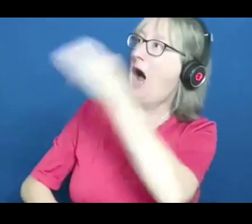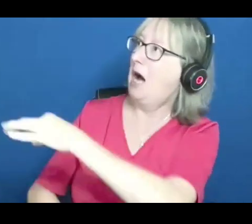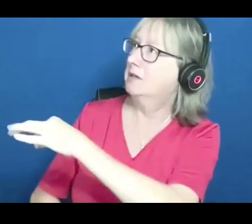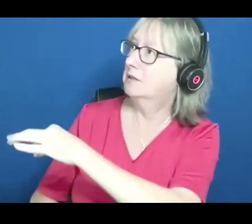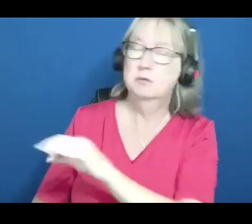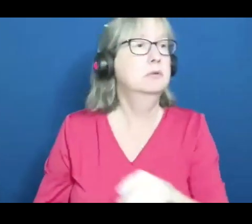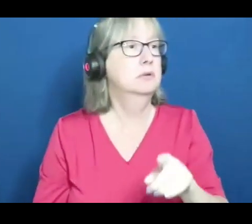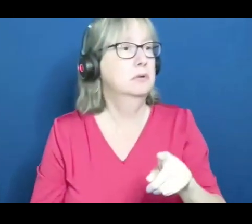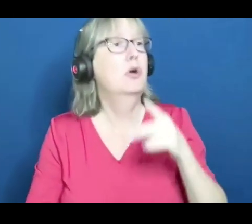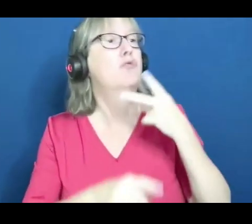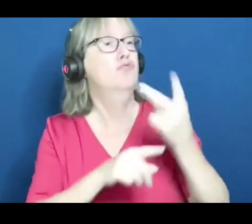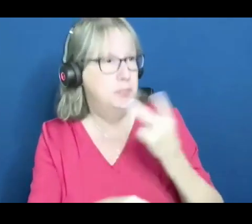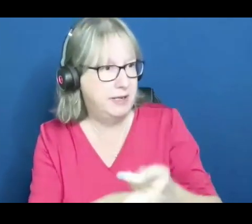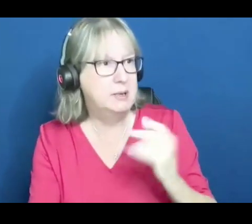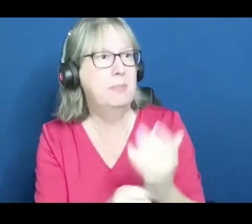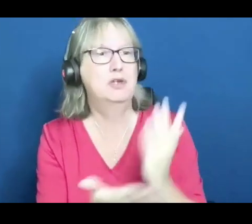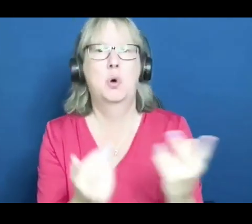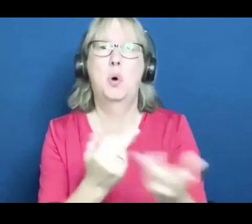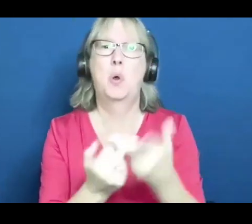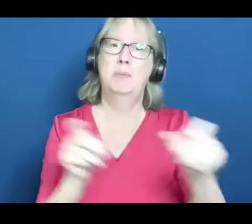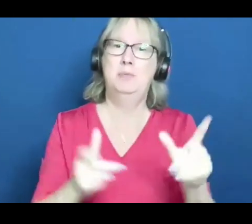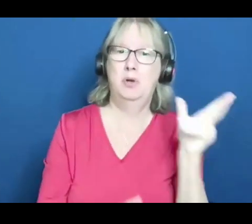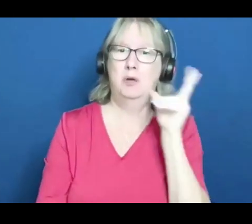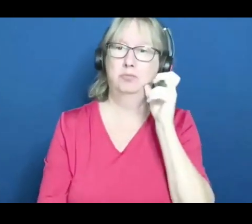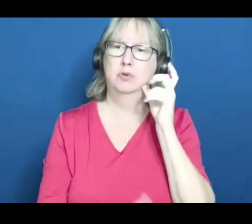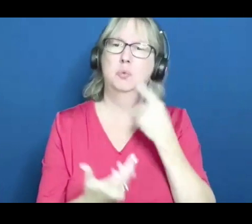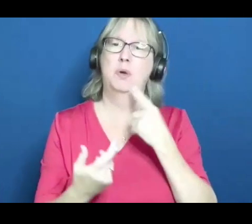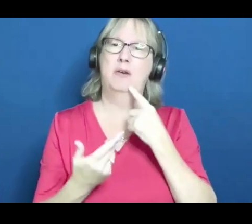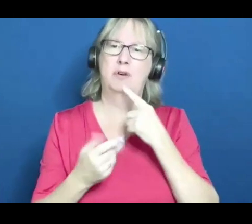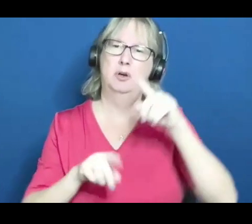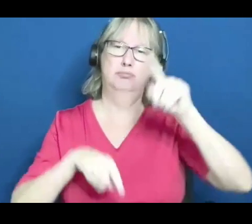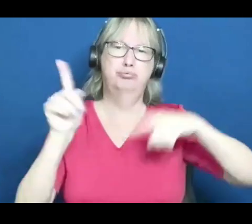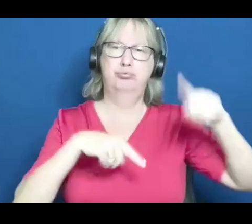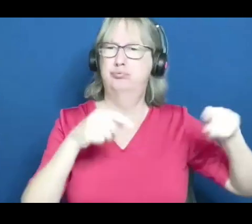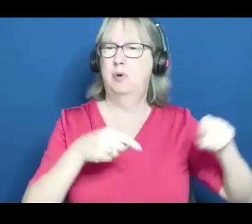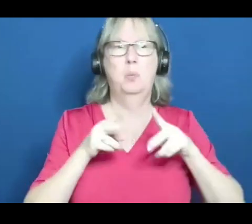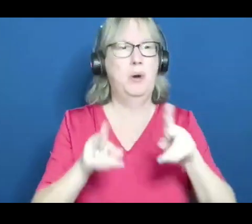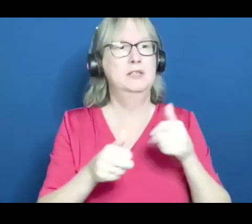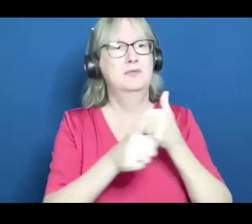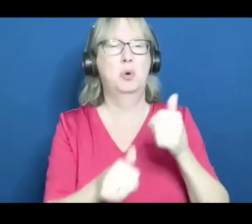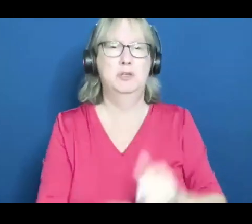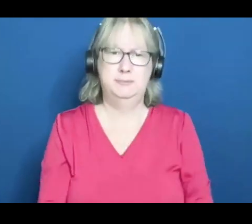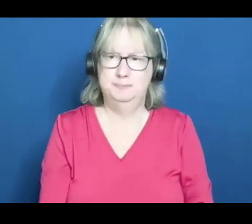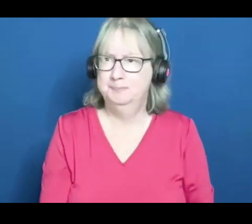look at in supporting individuals and recommendations. Next slide, please, Tom.